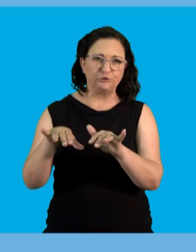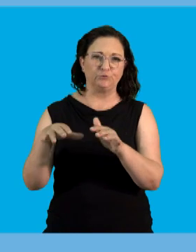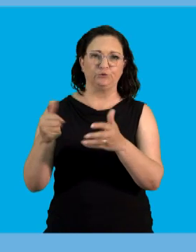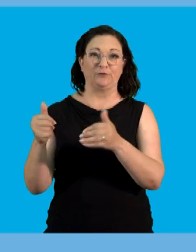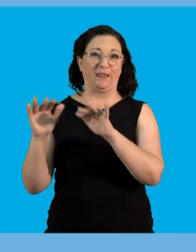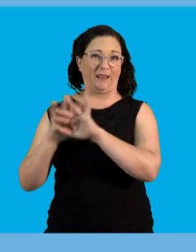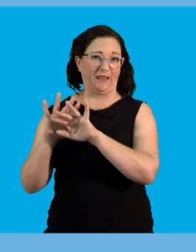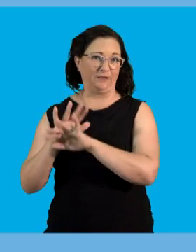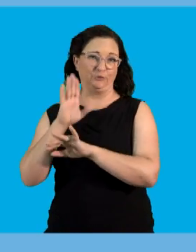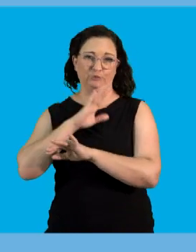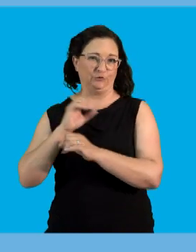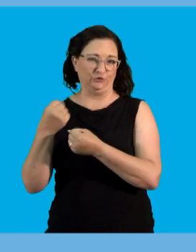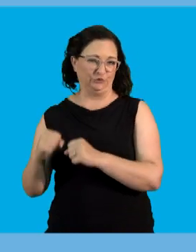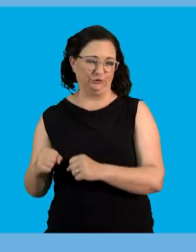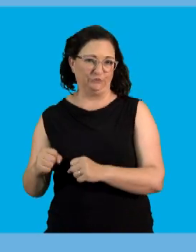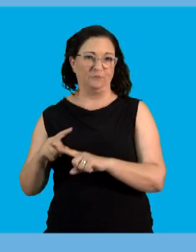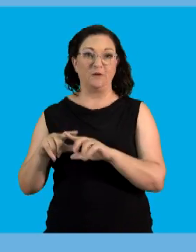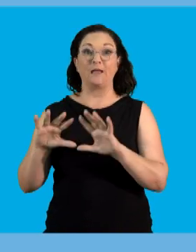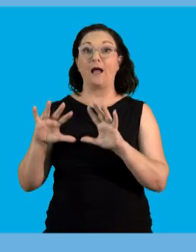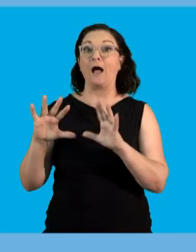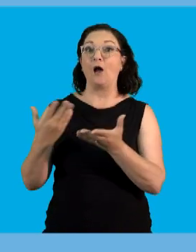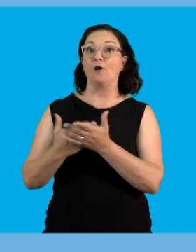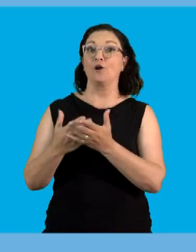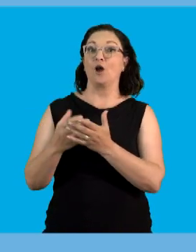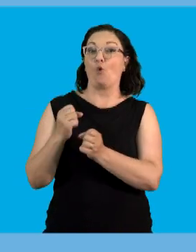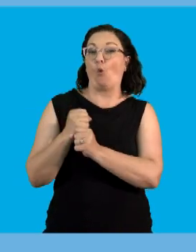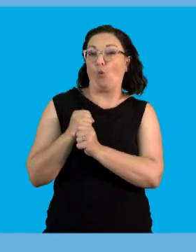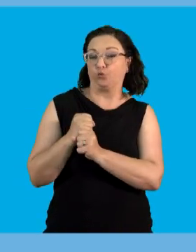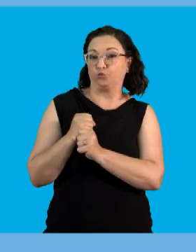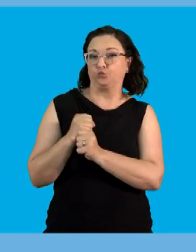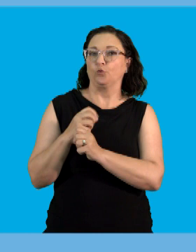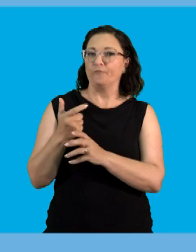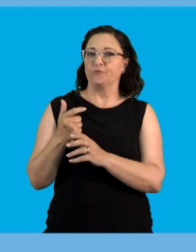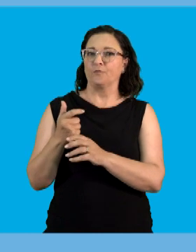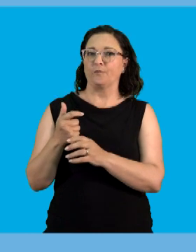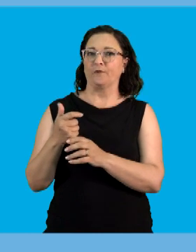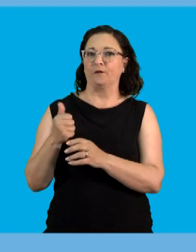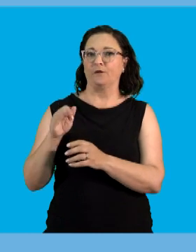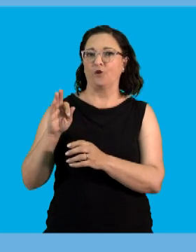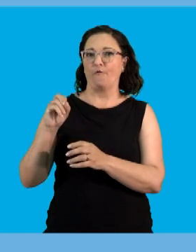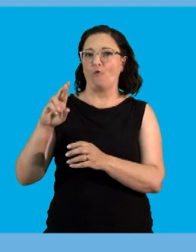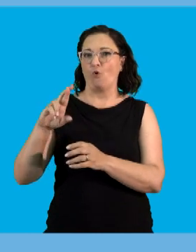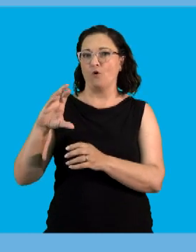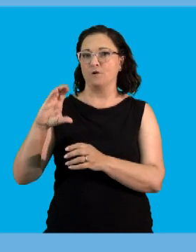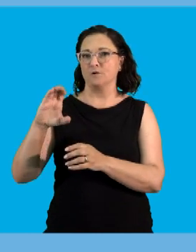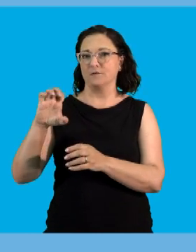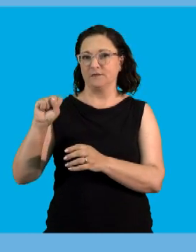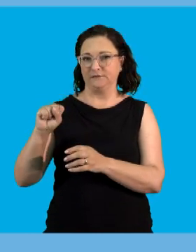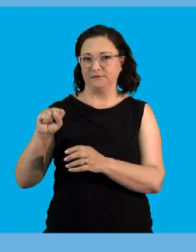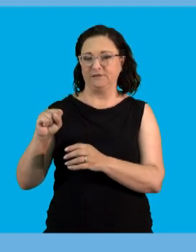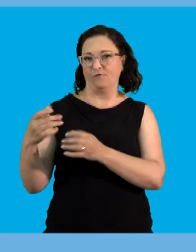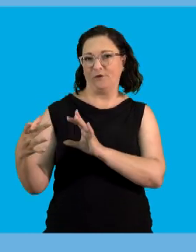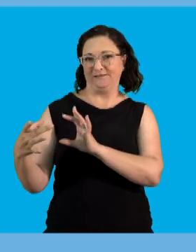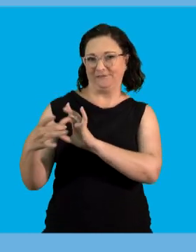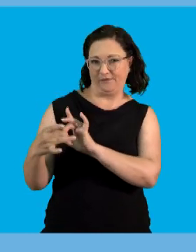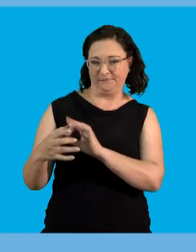for the gases is the attractive forces that are holding those particles together. Then the last thing that